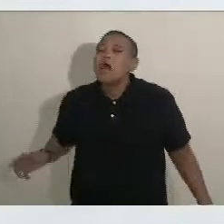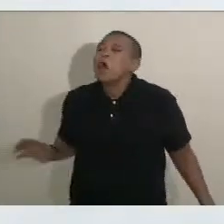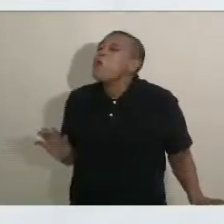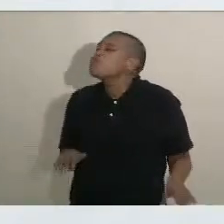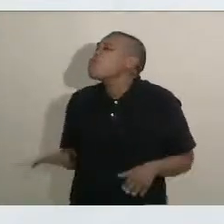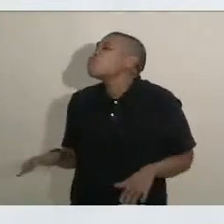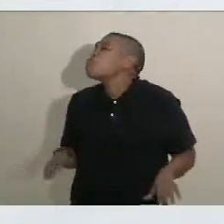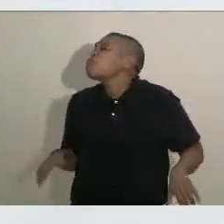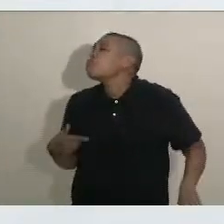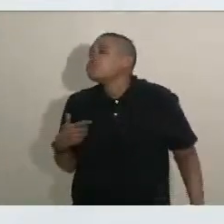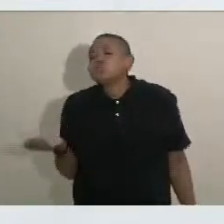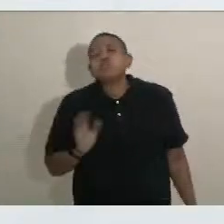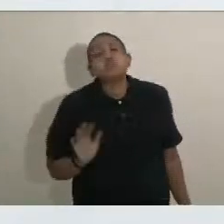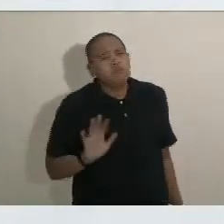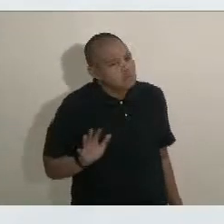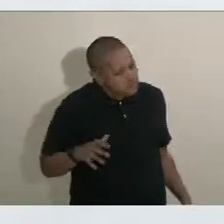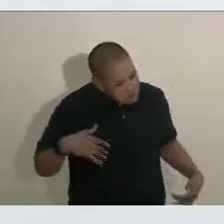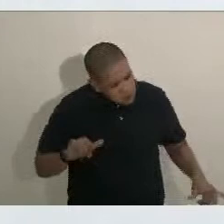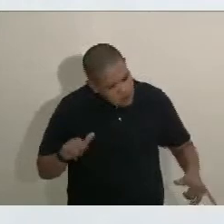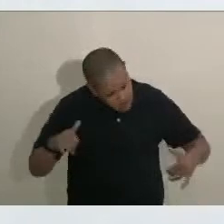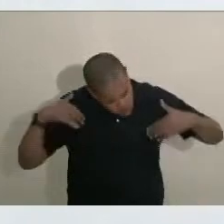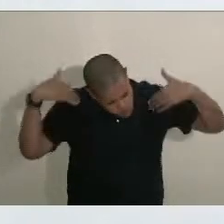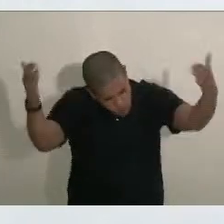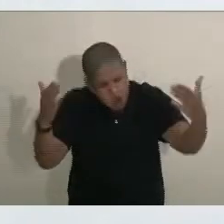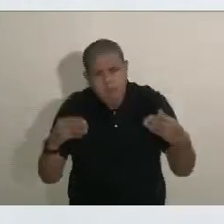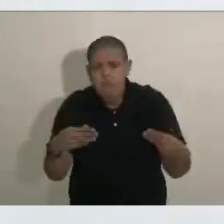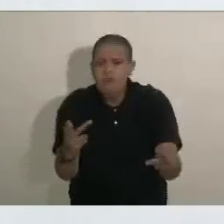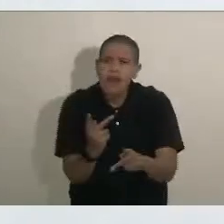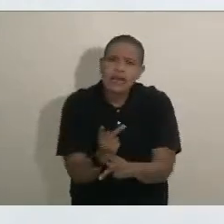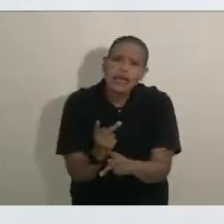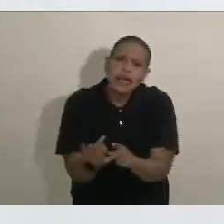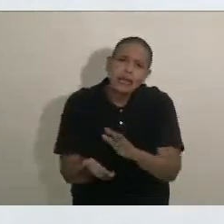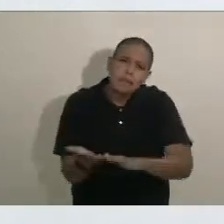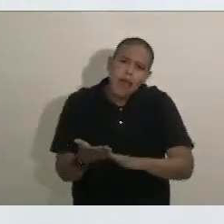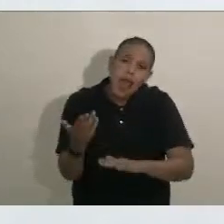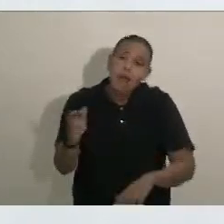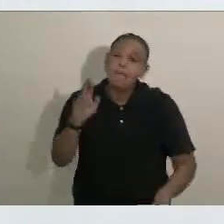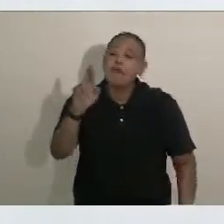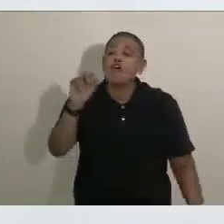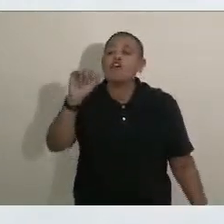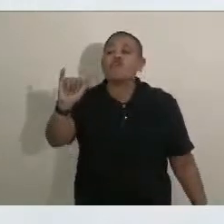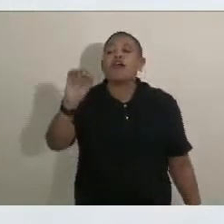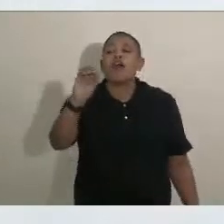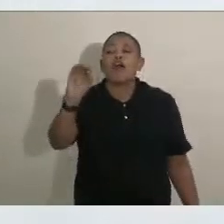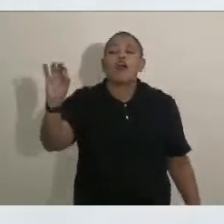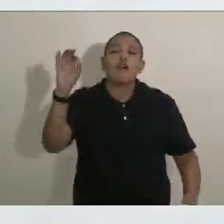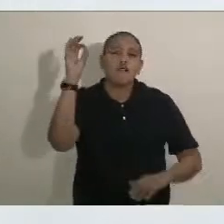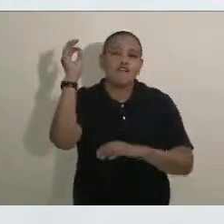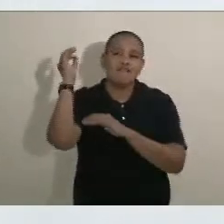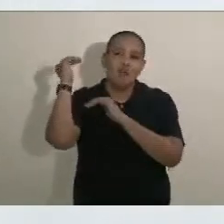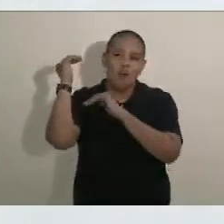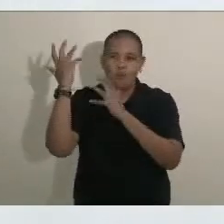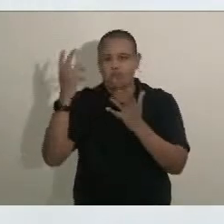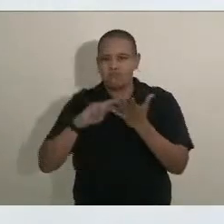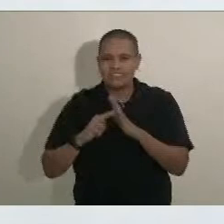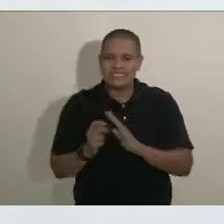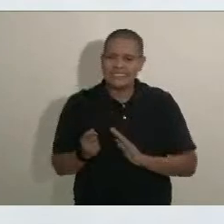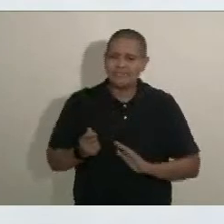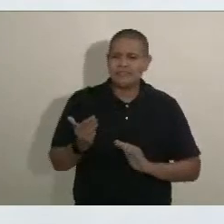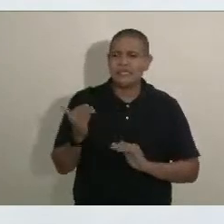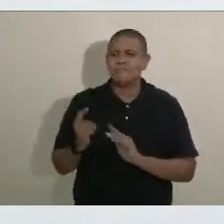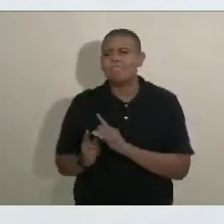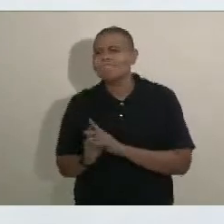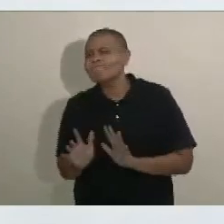as a government and as a Ministry of Health. A ray of hope around the current